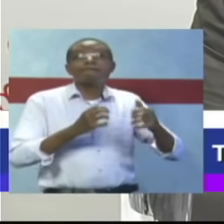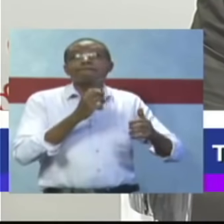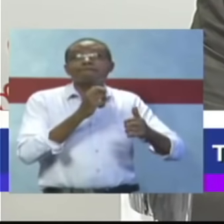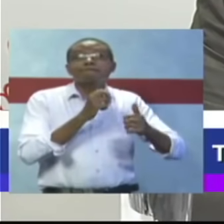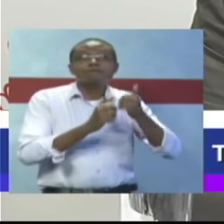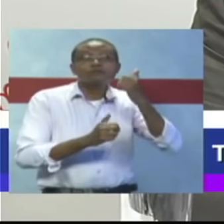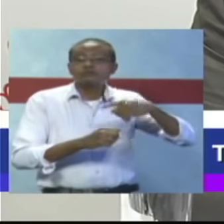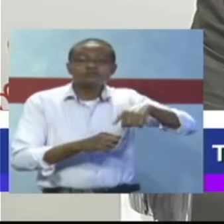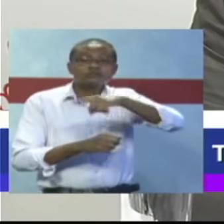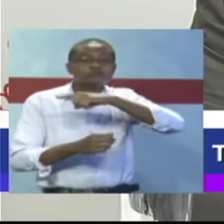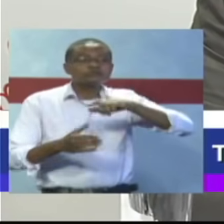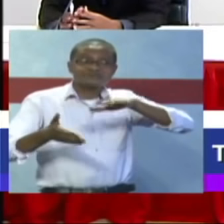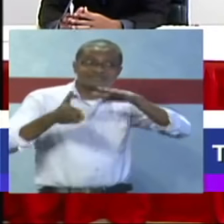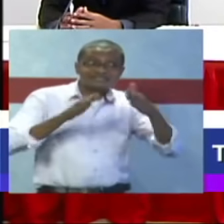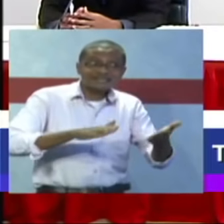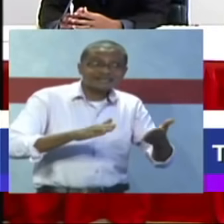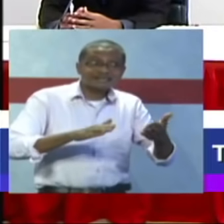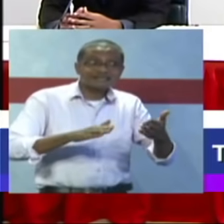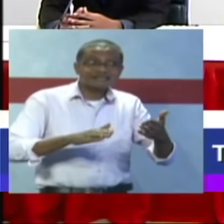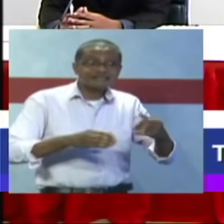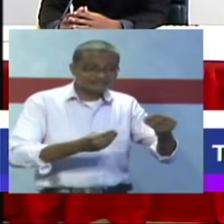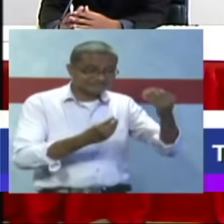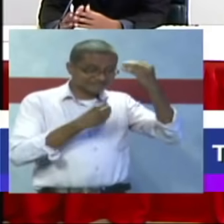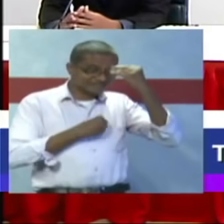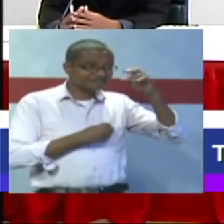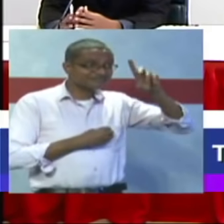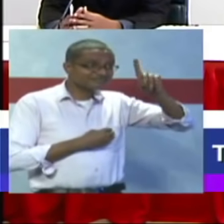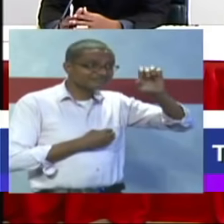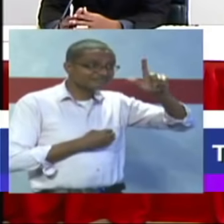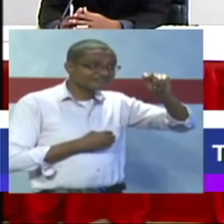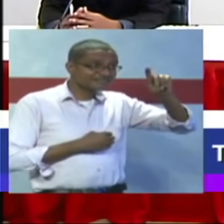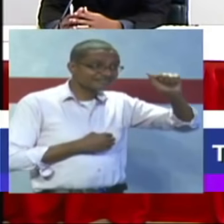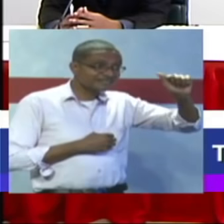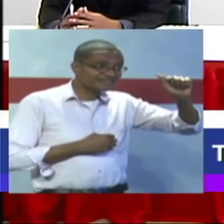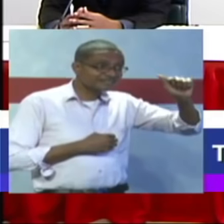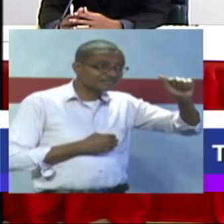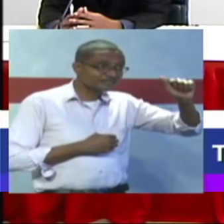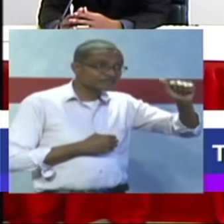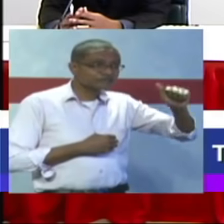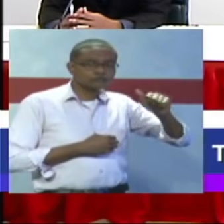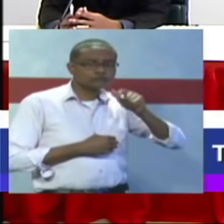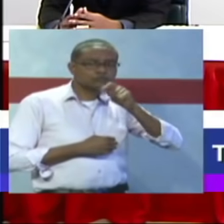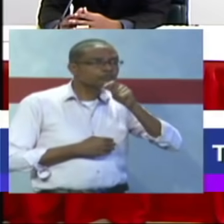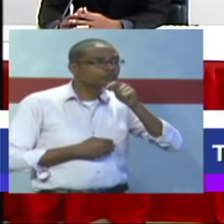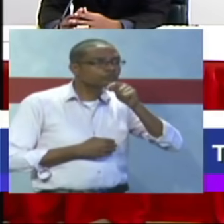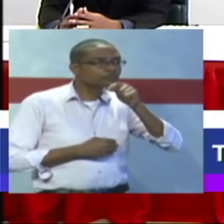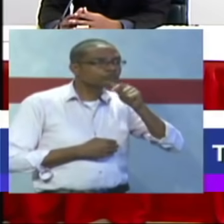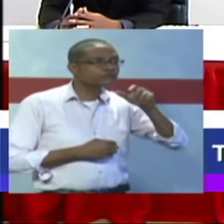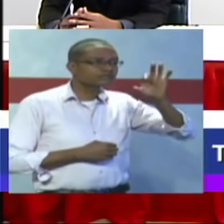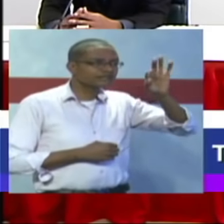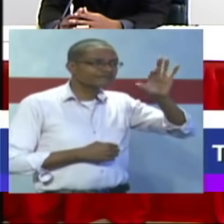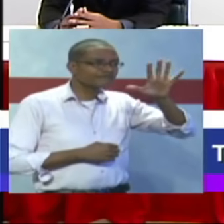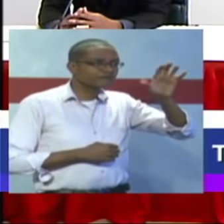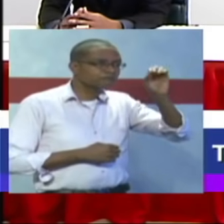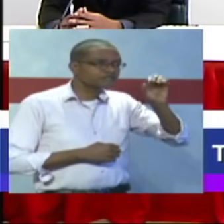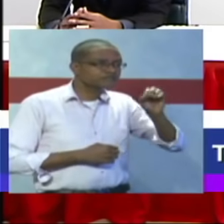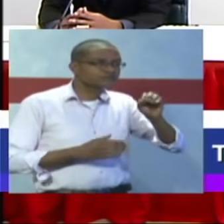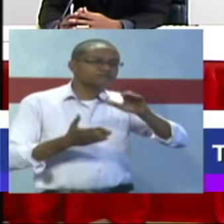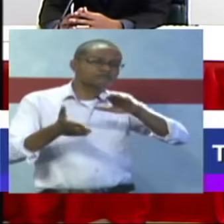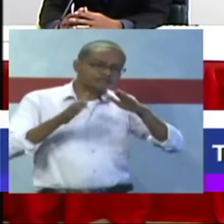emphasized. Thank you very much, Dr. Hines. We now go to TV6 for your 2 questions. Good morning.